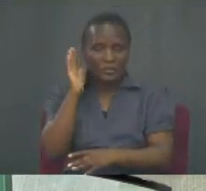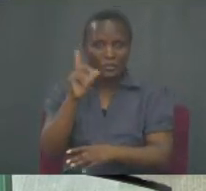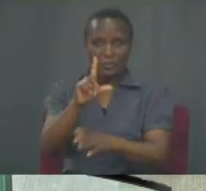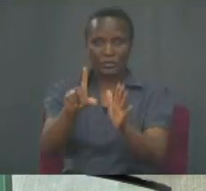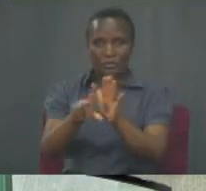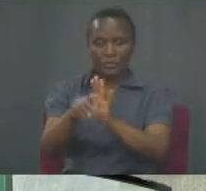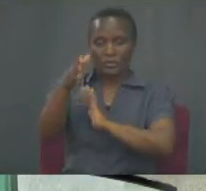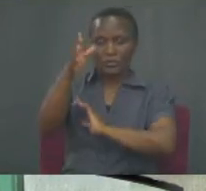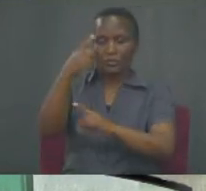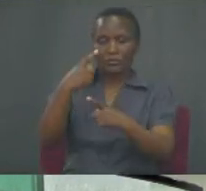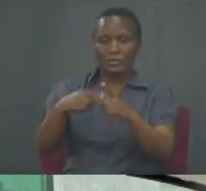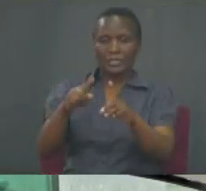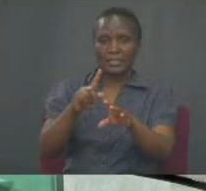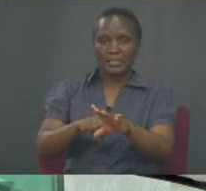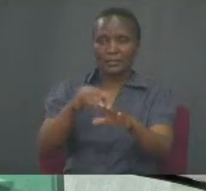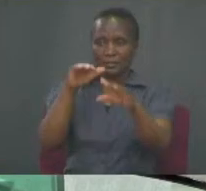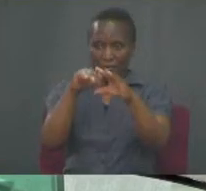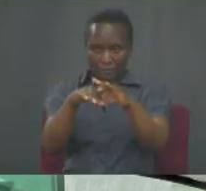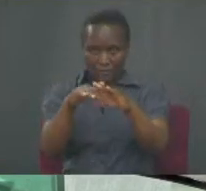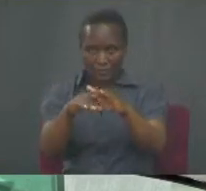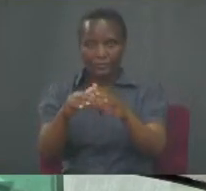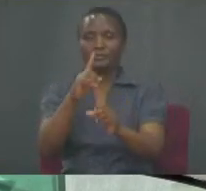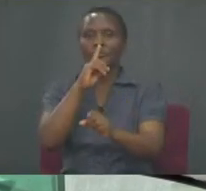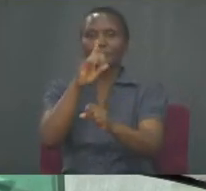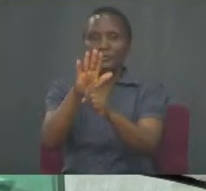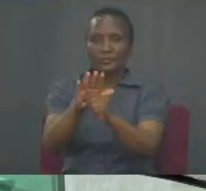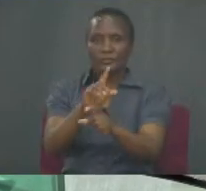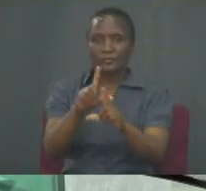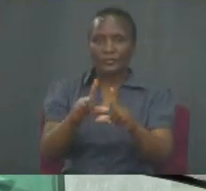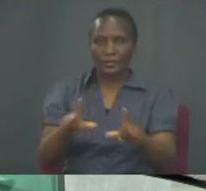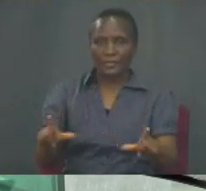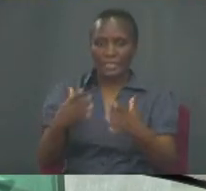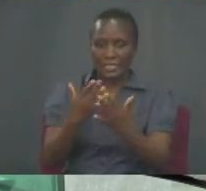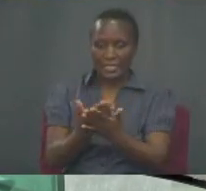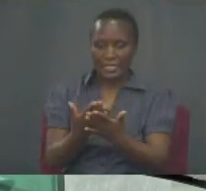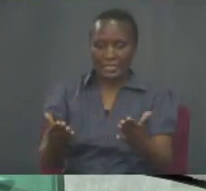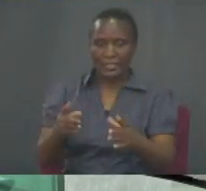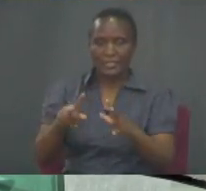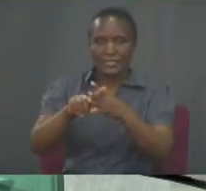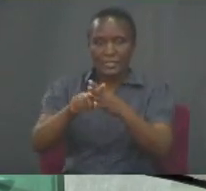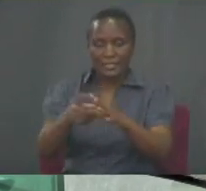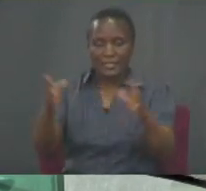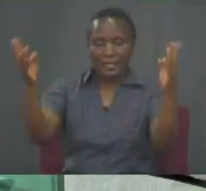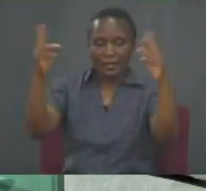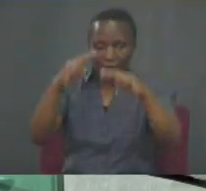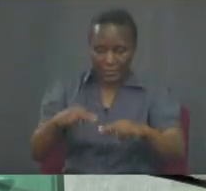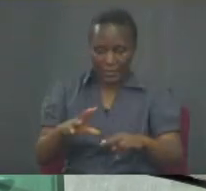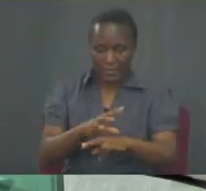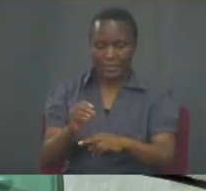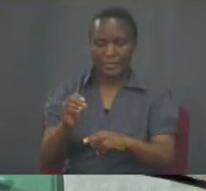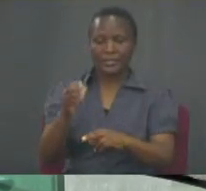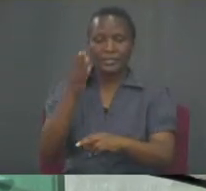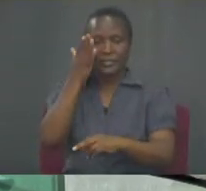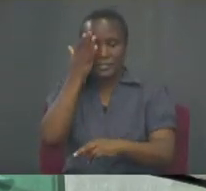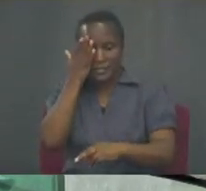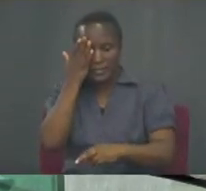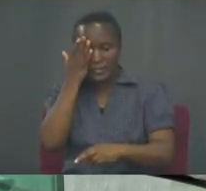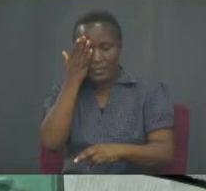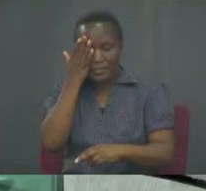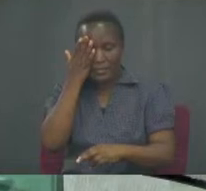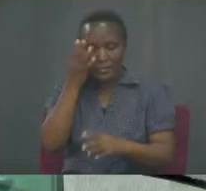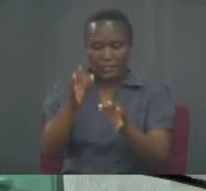they settle in the promised land, things start happening. And so Israel,